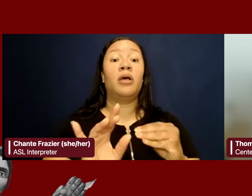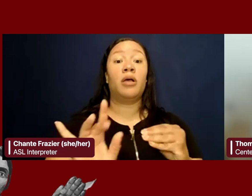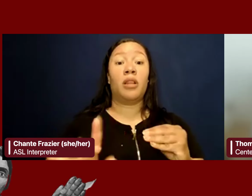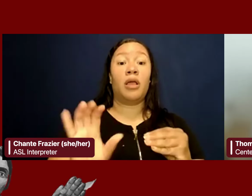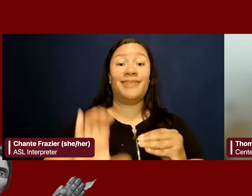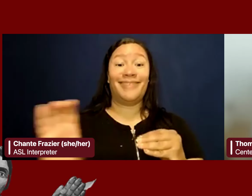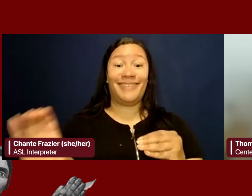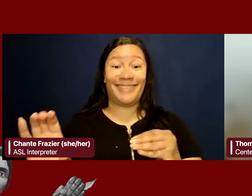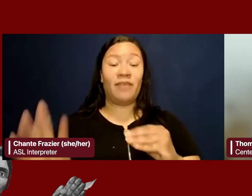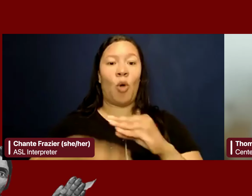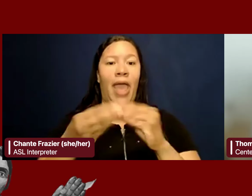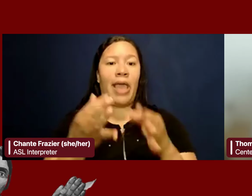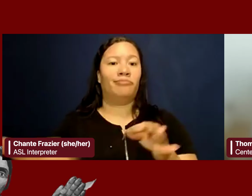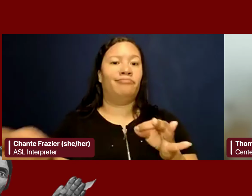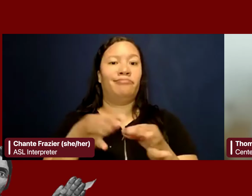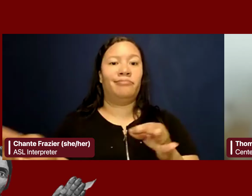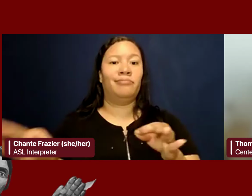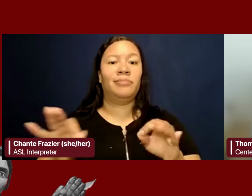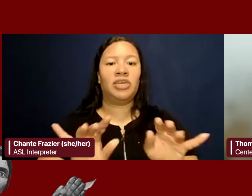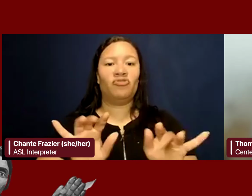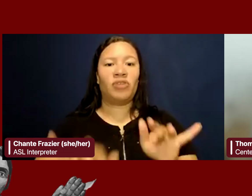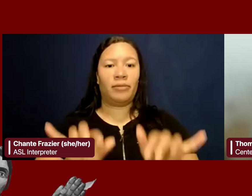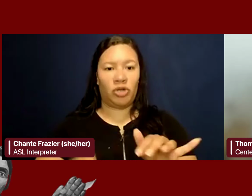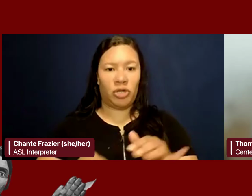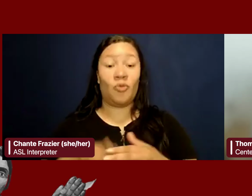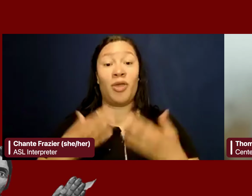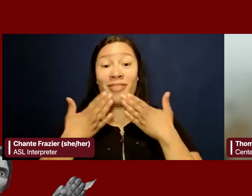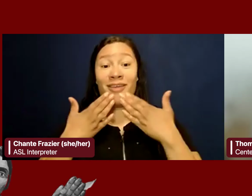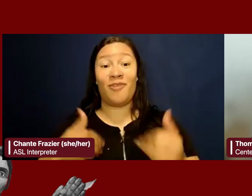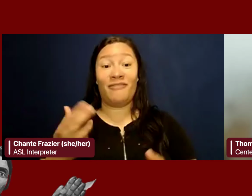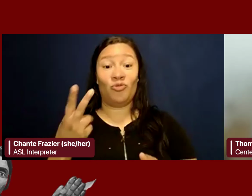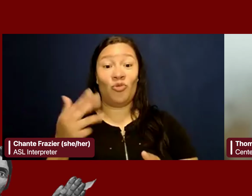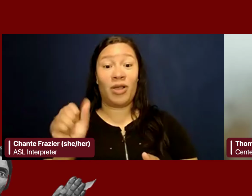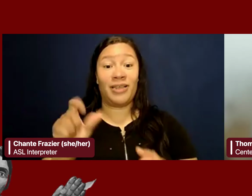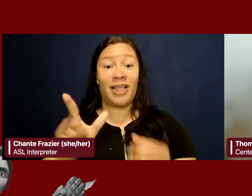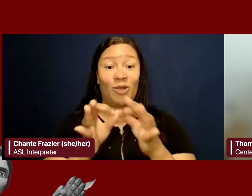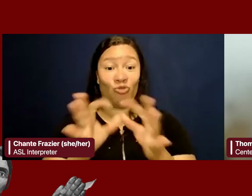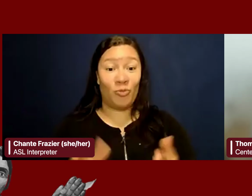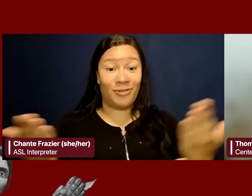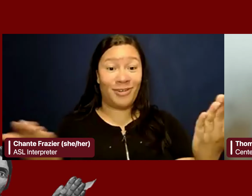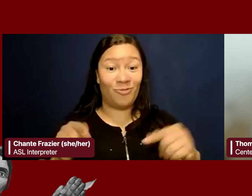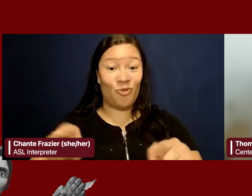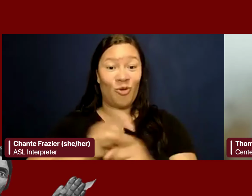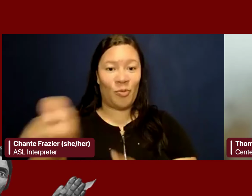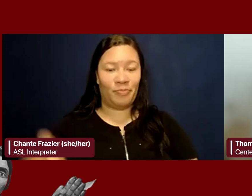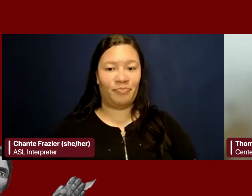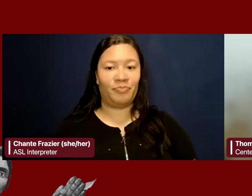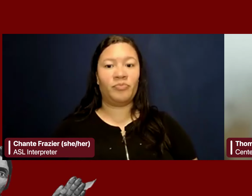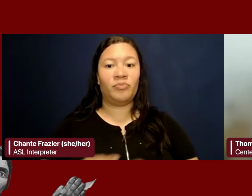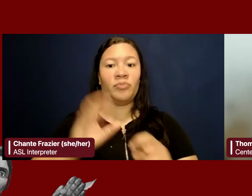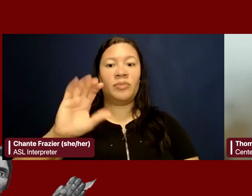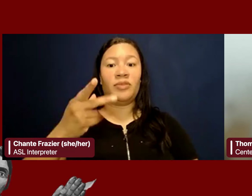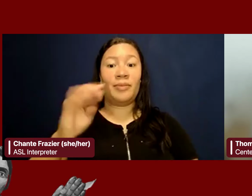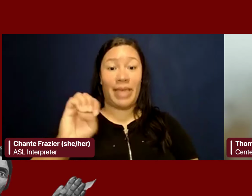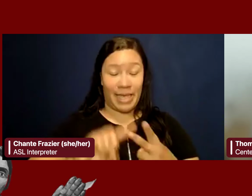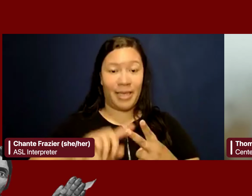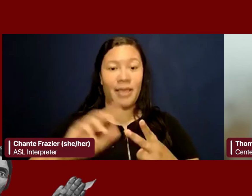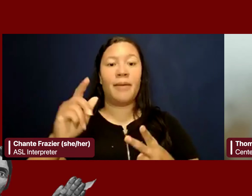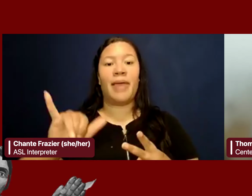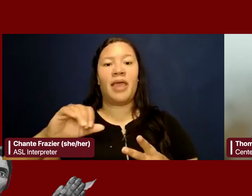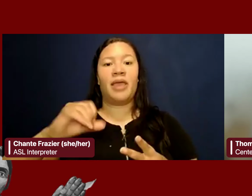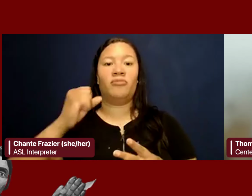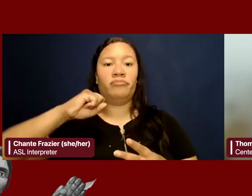ASL interpreters on hand throughout this call. On behalf of CPE, Bay Resistance, Arab